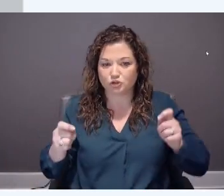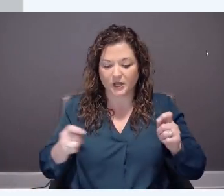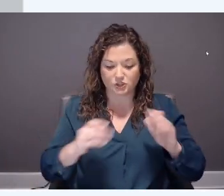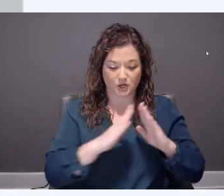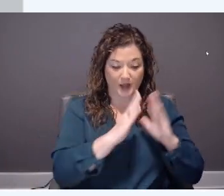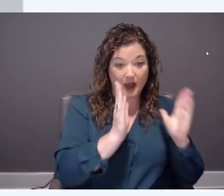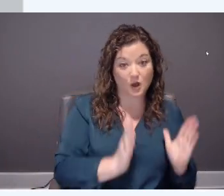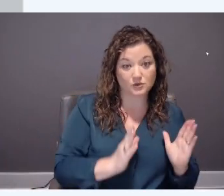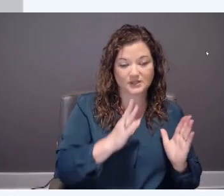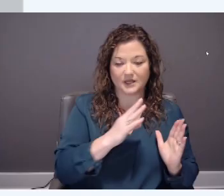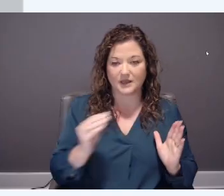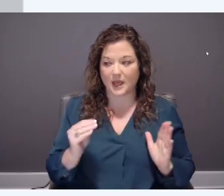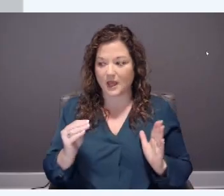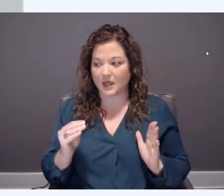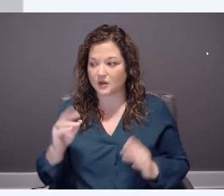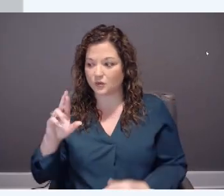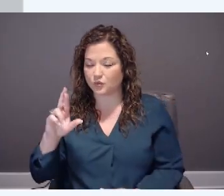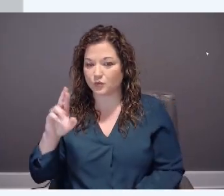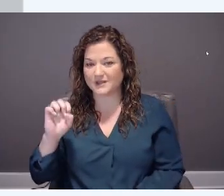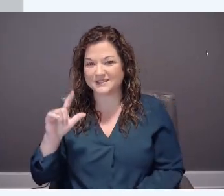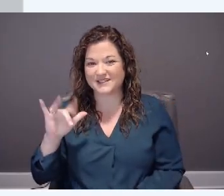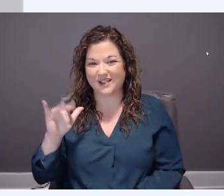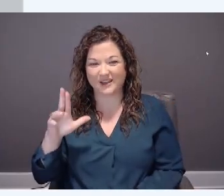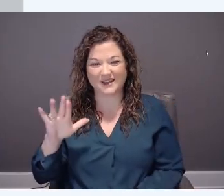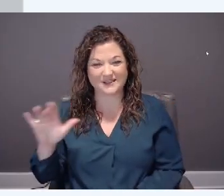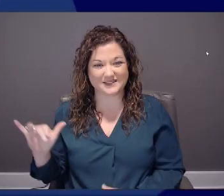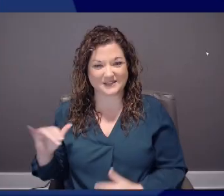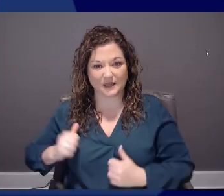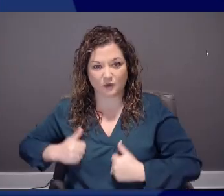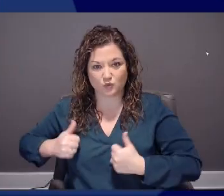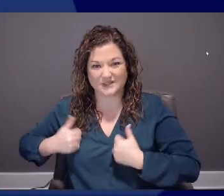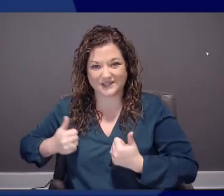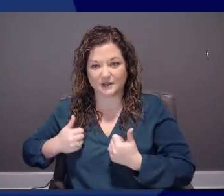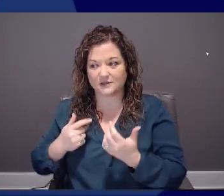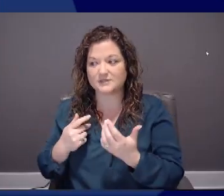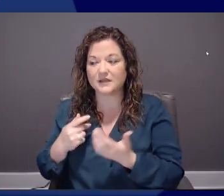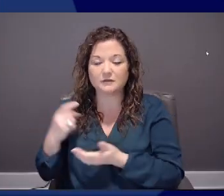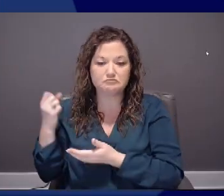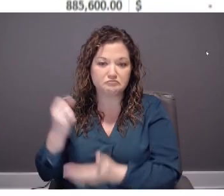the resiliency projects that have been funded.